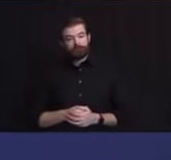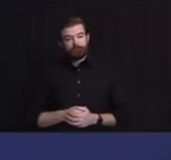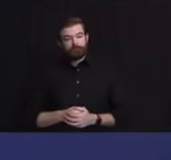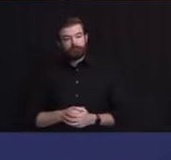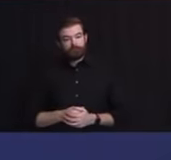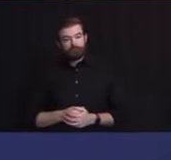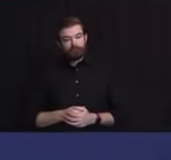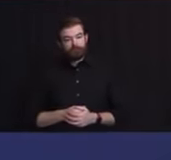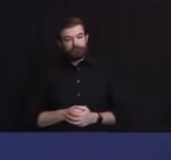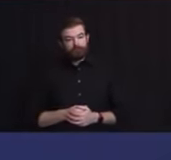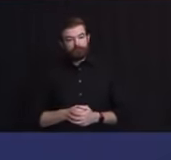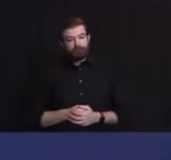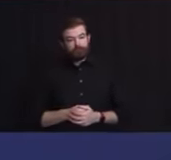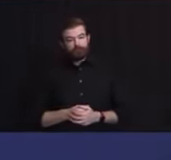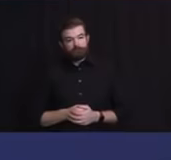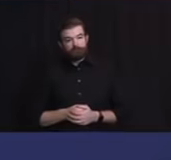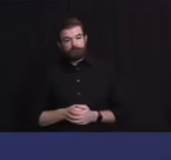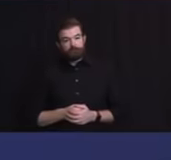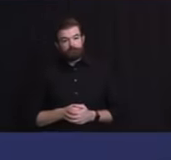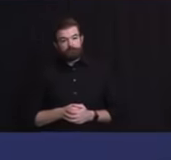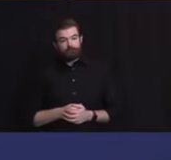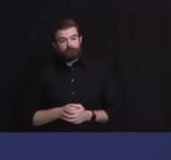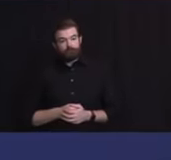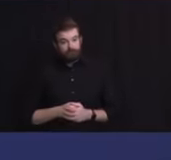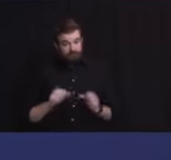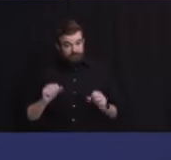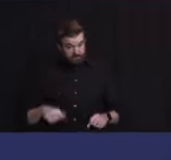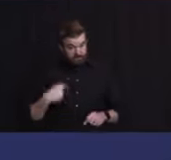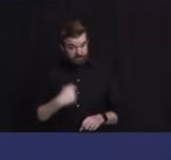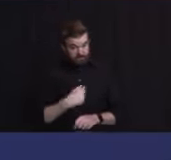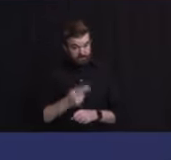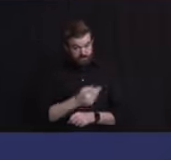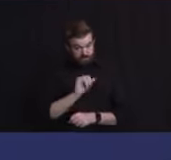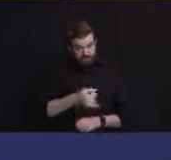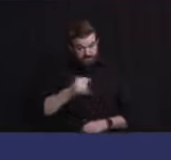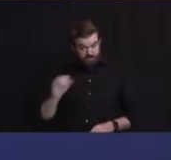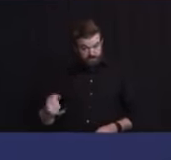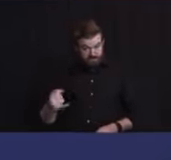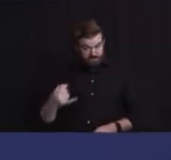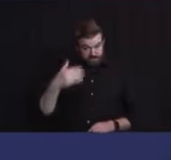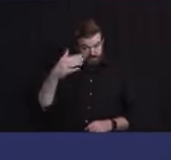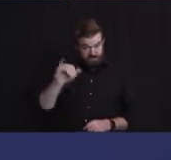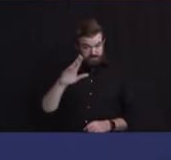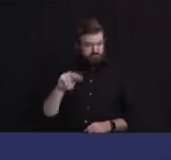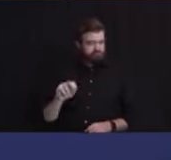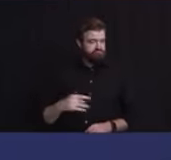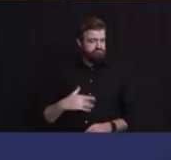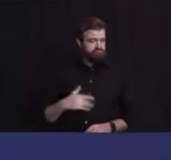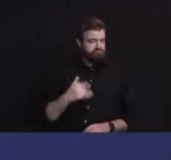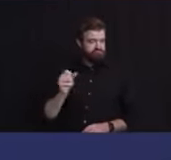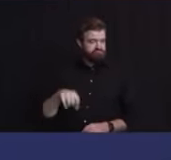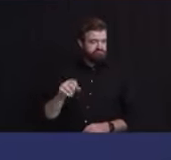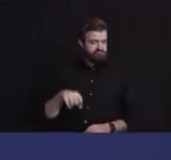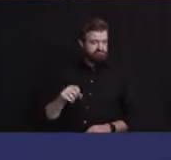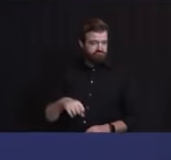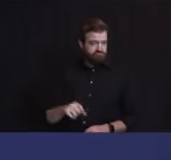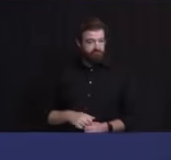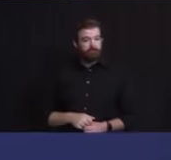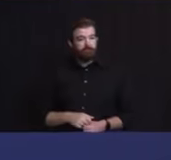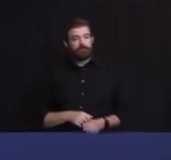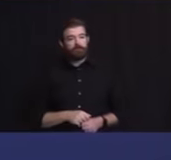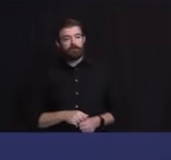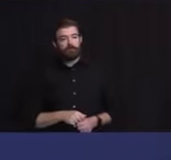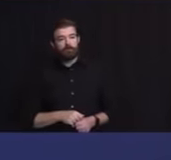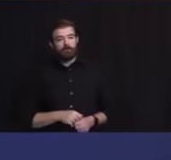June if we have to? Yes. But if you've got, one of these is 3 weeks apart, which is what I had Pfizer successfully on Friday, by the way,